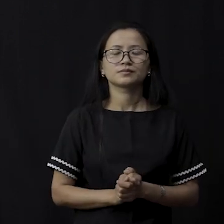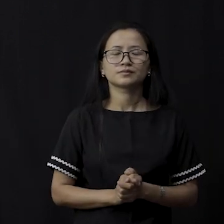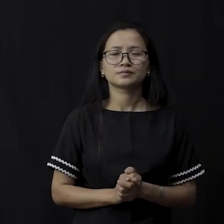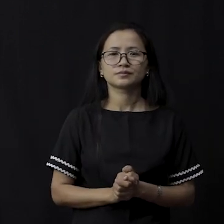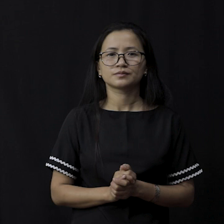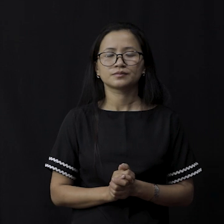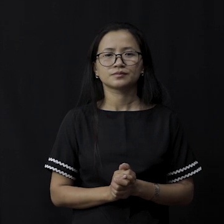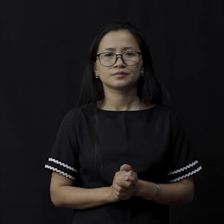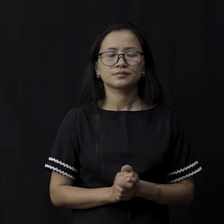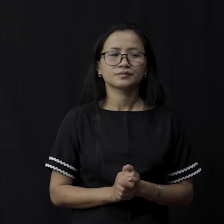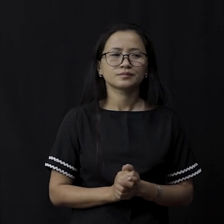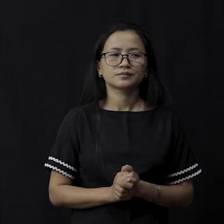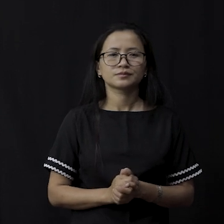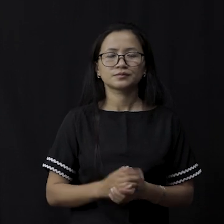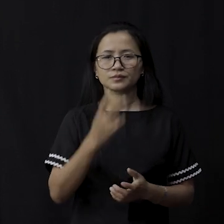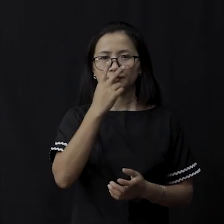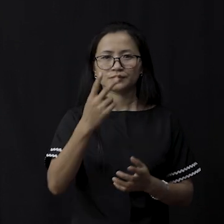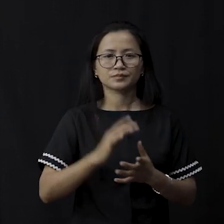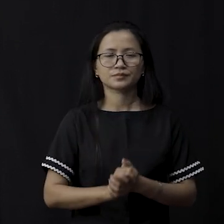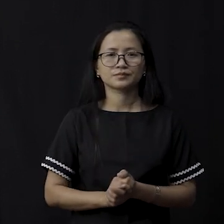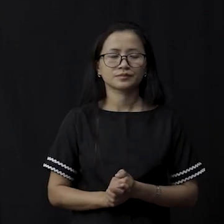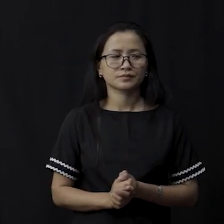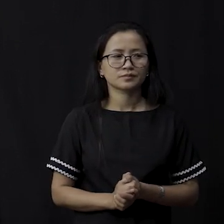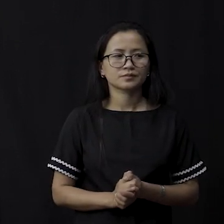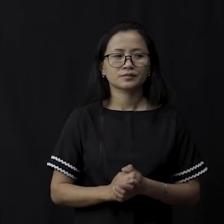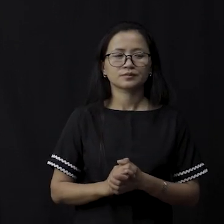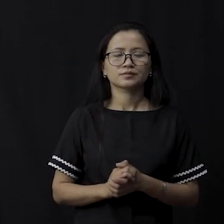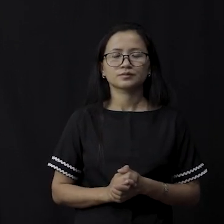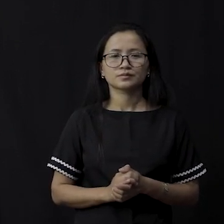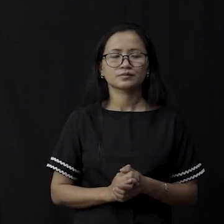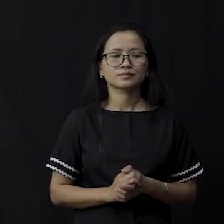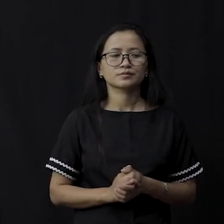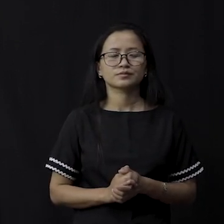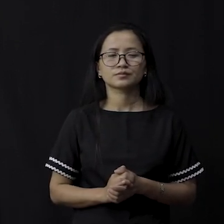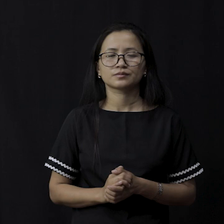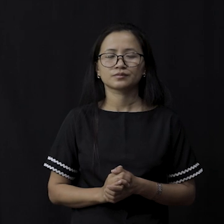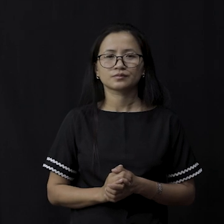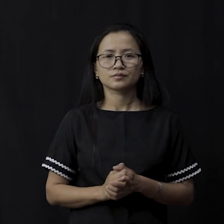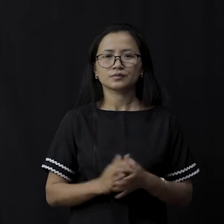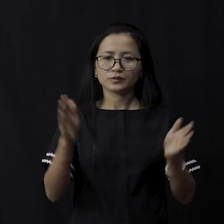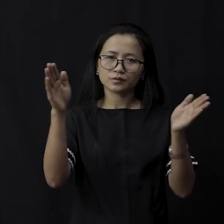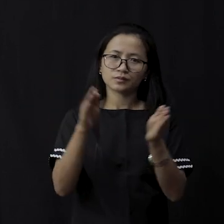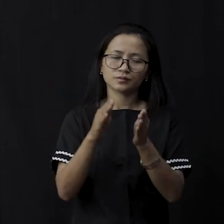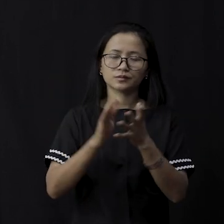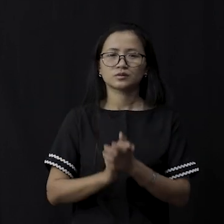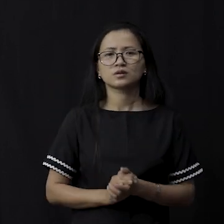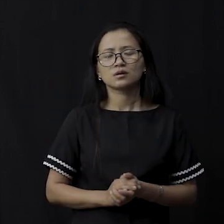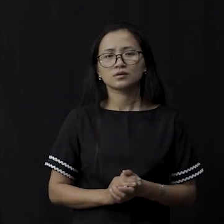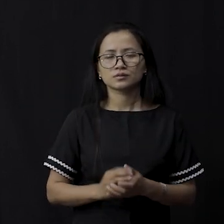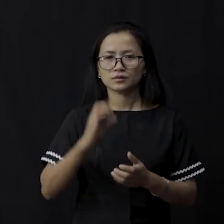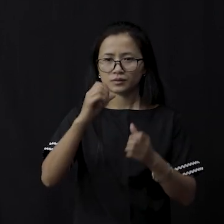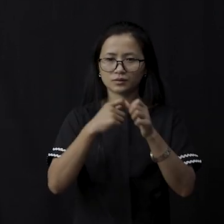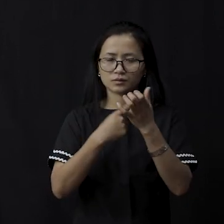Like I've just said in the picture here, some carbs or carbohydrates, in short, we call it carbs.